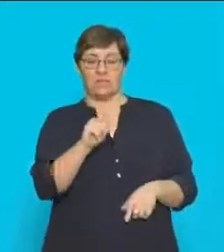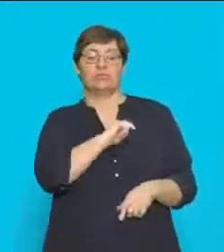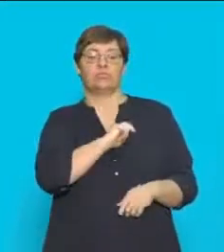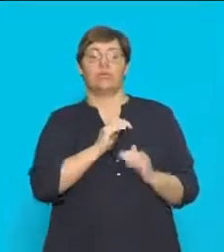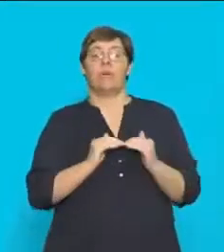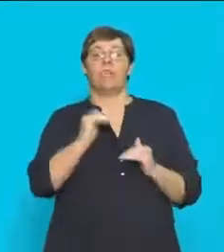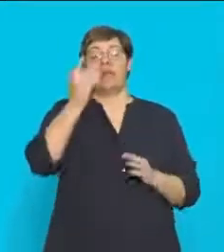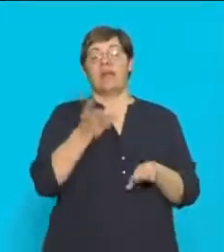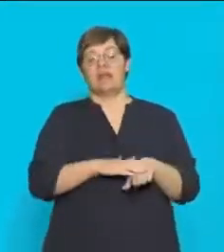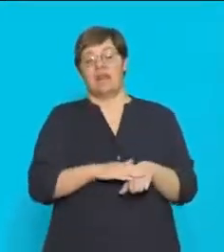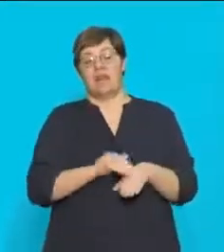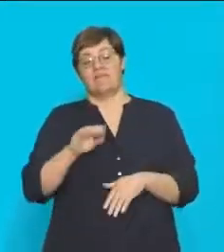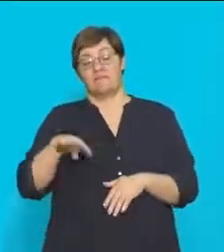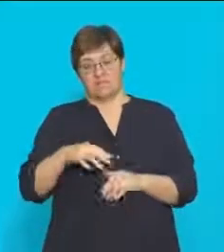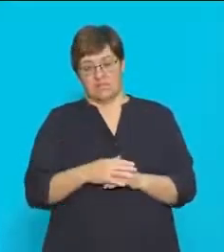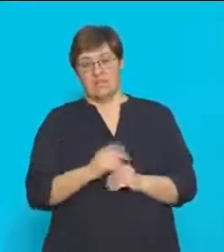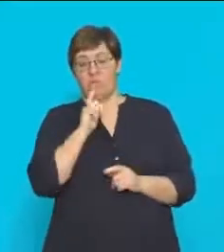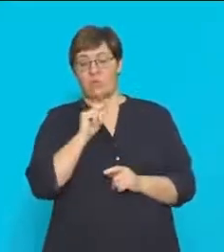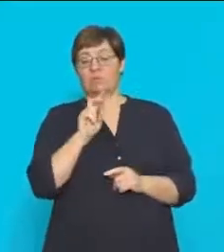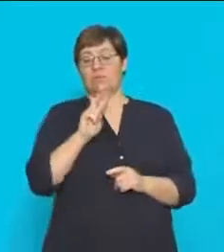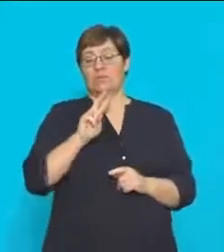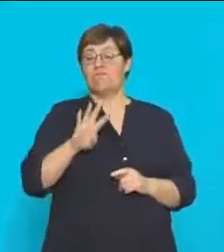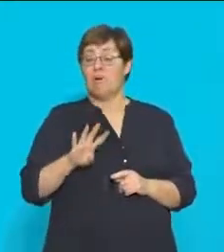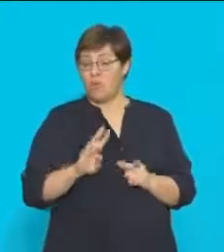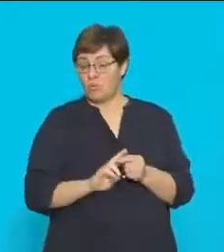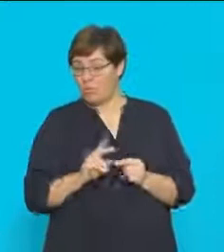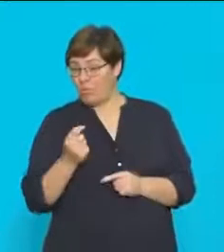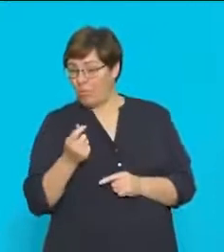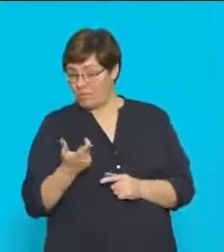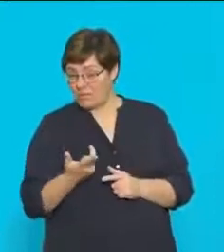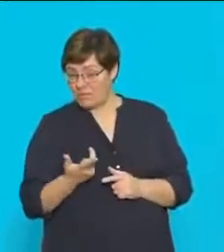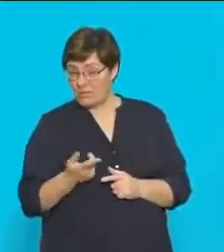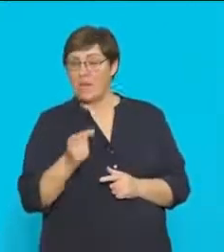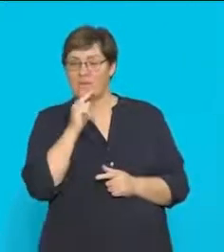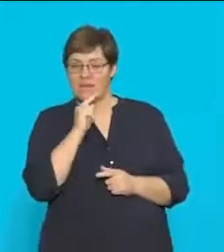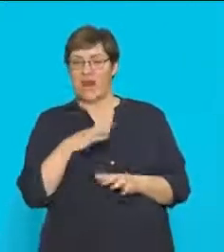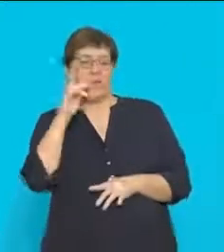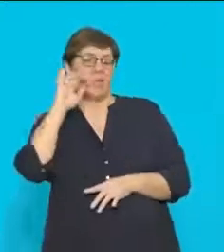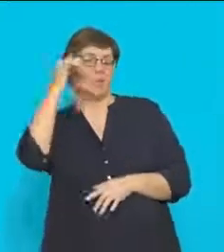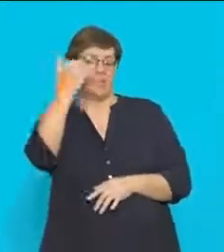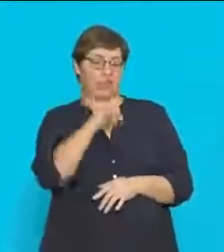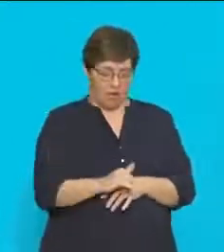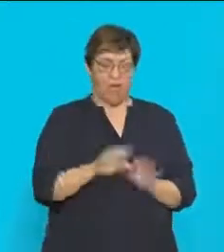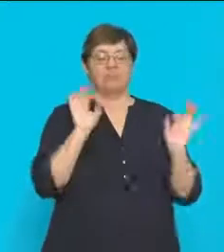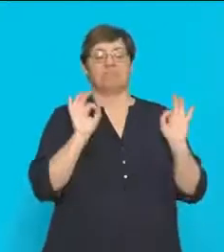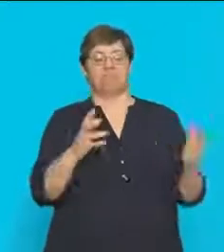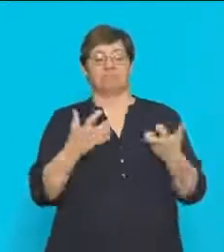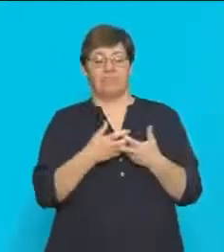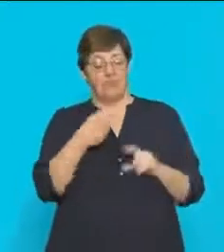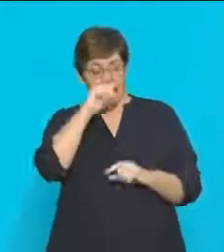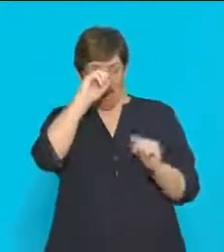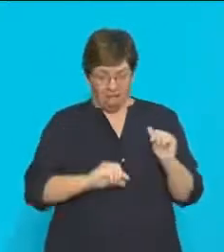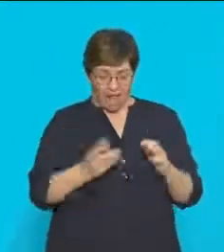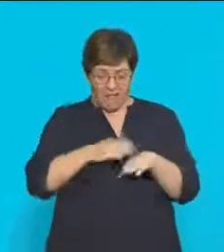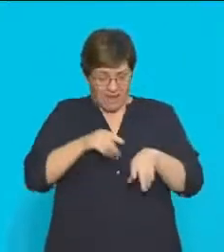is quite a bit bigger than 14. It's almost 24 units. So that's how we check to see if our answers